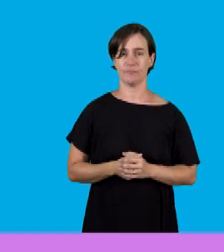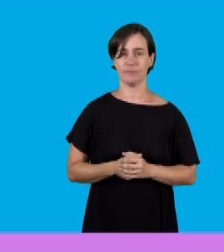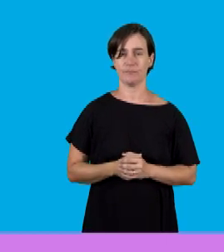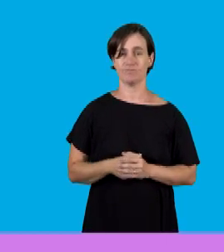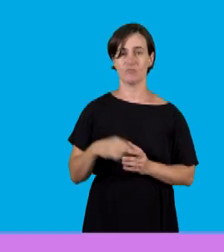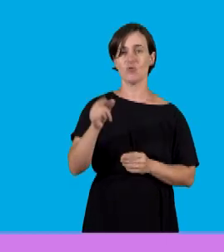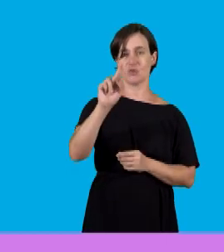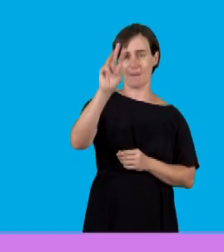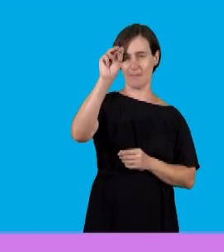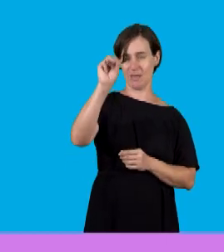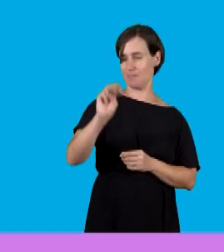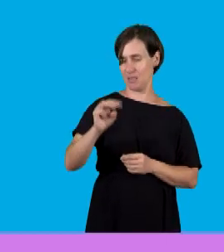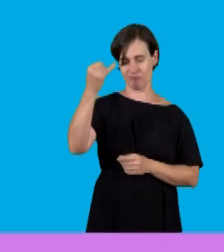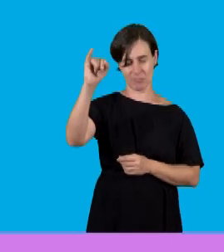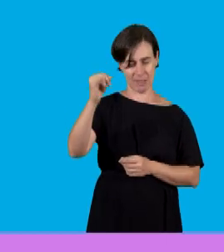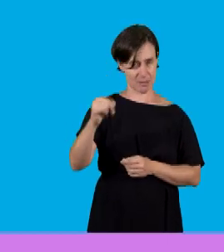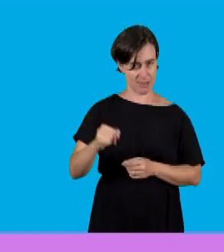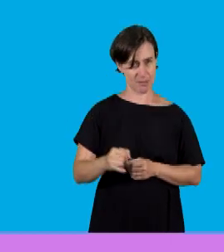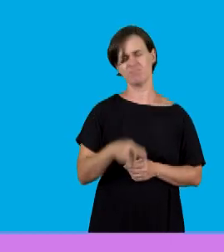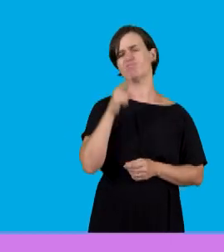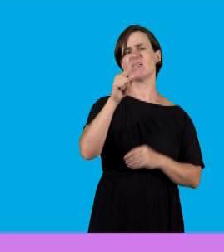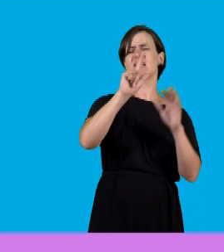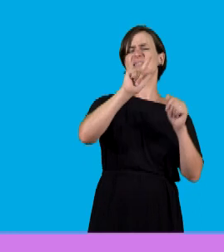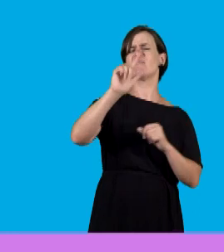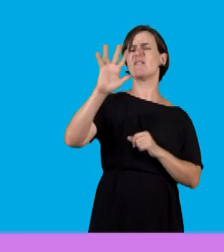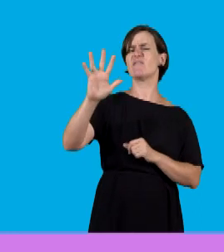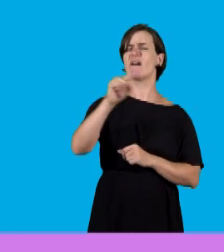So millimeter and millimeter will cancel. So what is